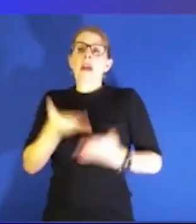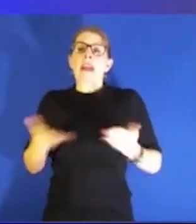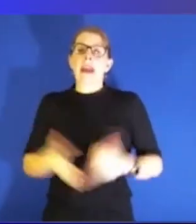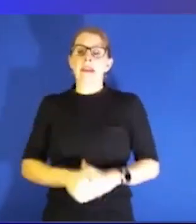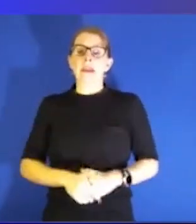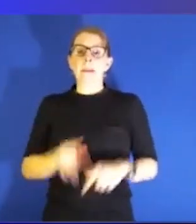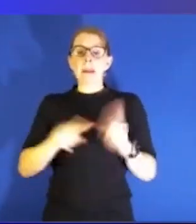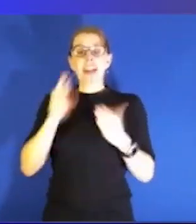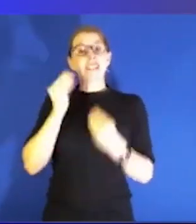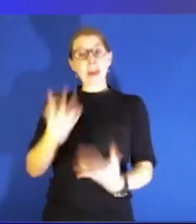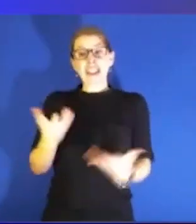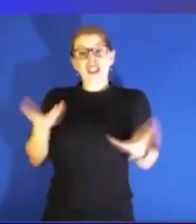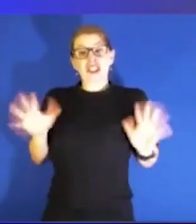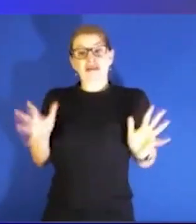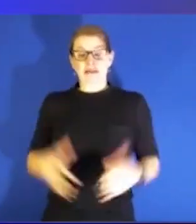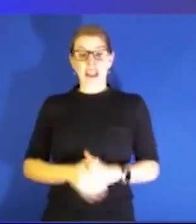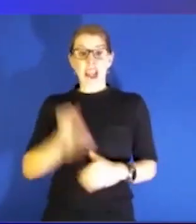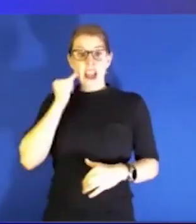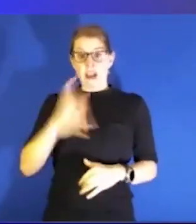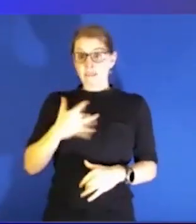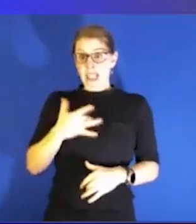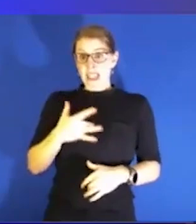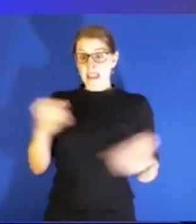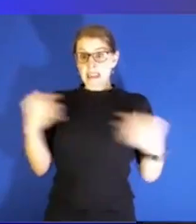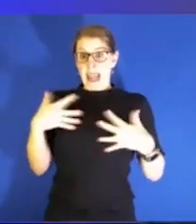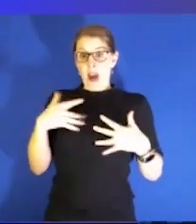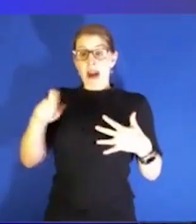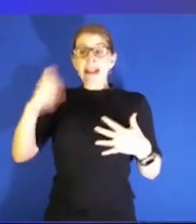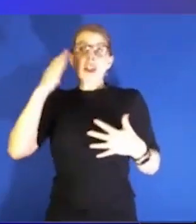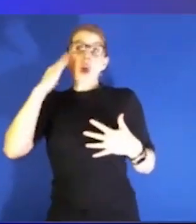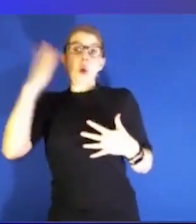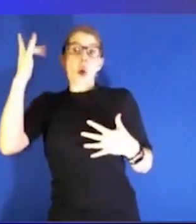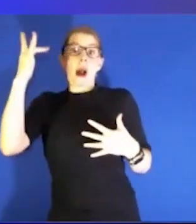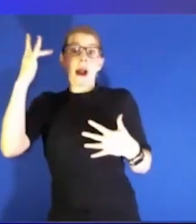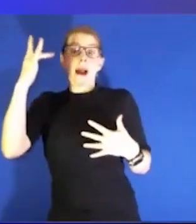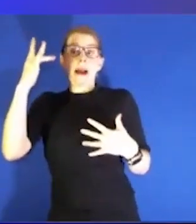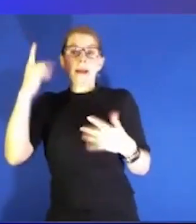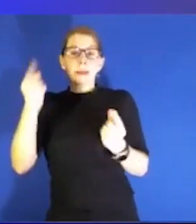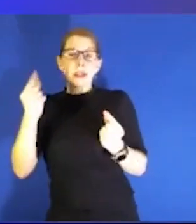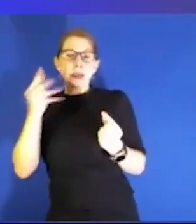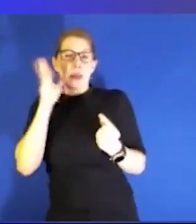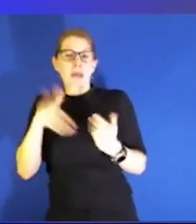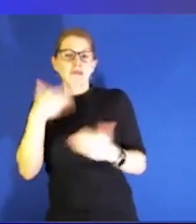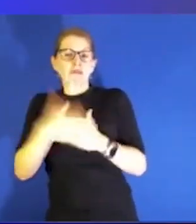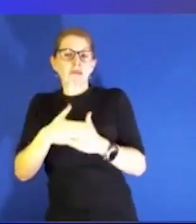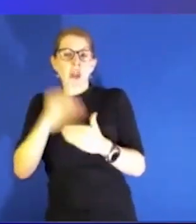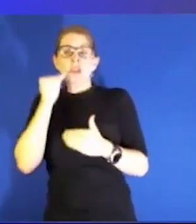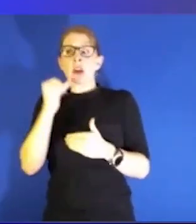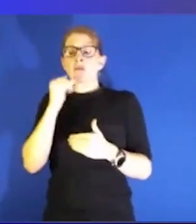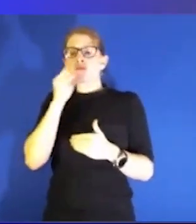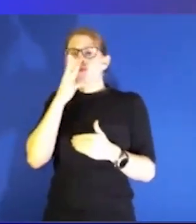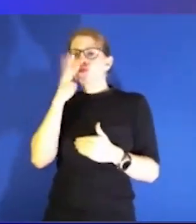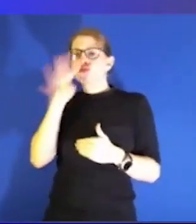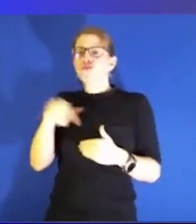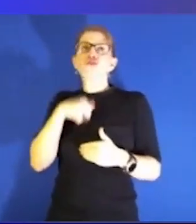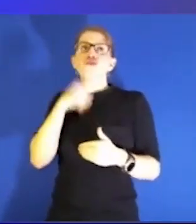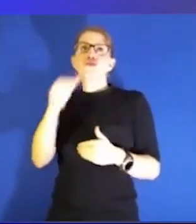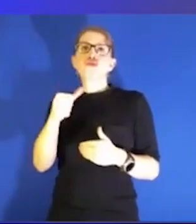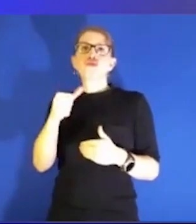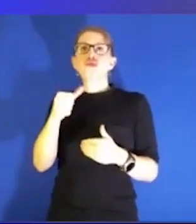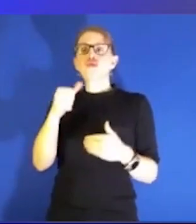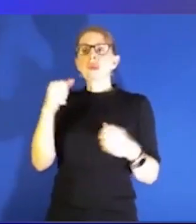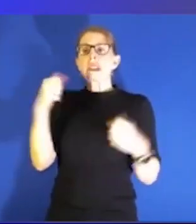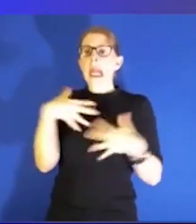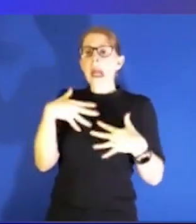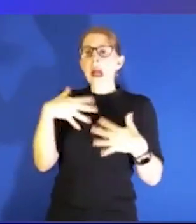right? So if I'm feeling scared, I need to know that so that I know what to do about it. And if I just pretend I'm not scared or sad or grieving,